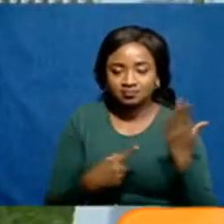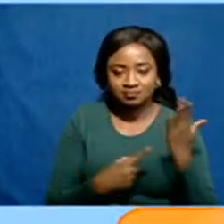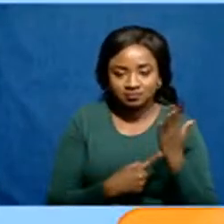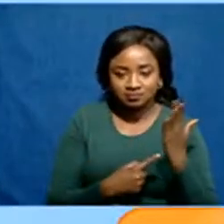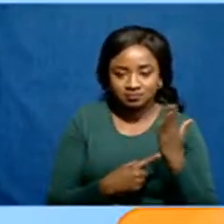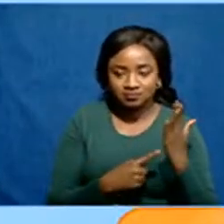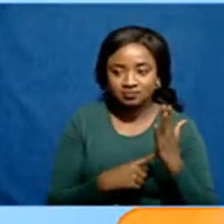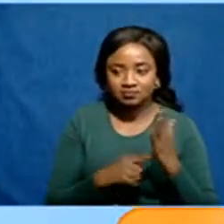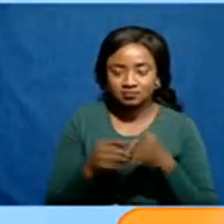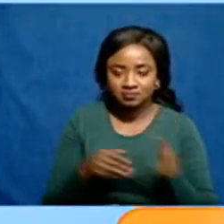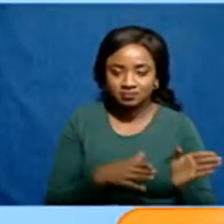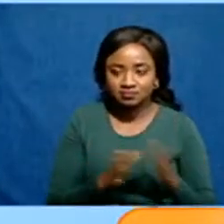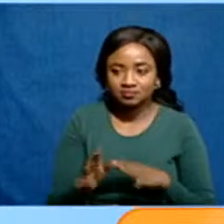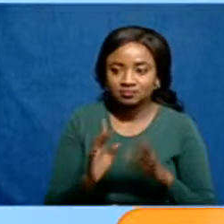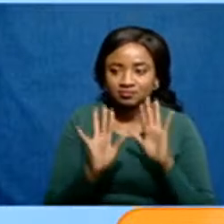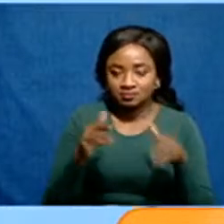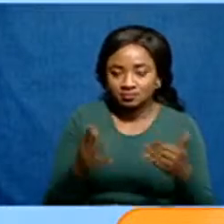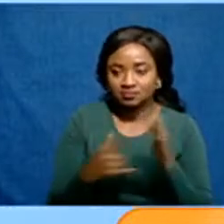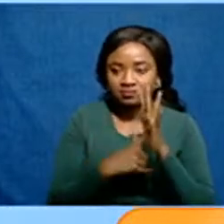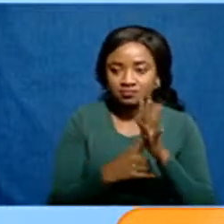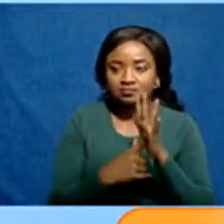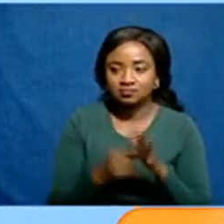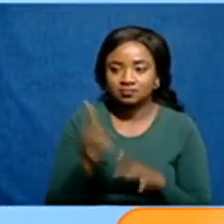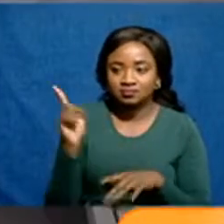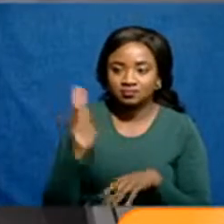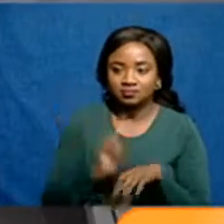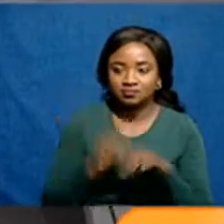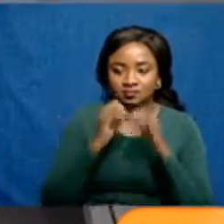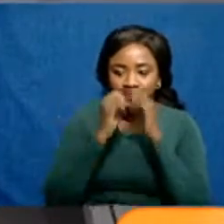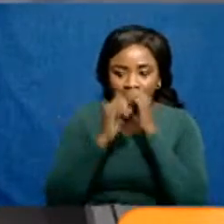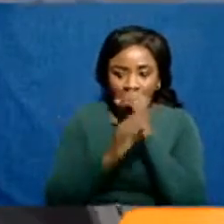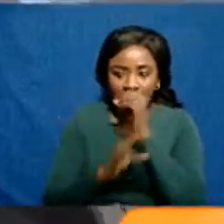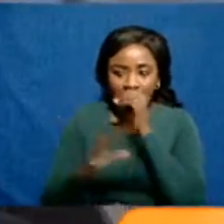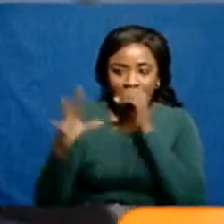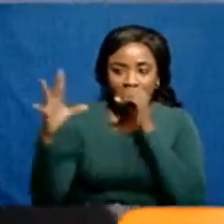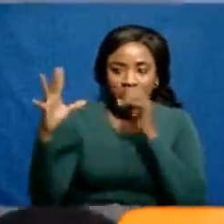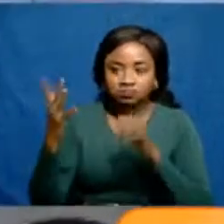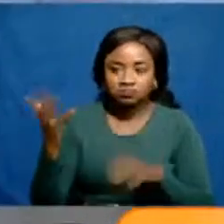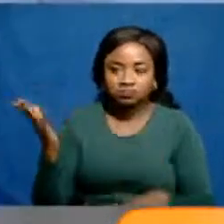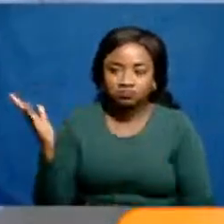techniques, which included use of balloon-based means.